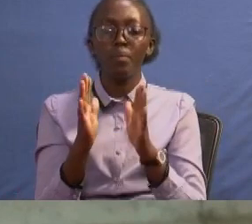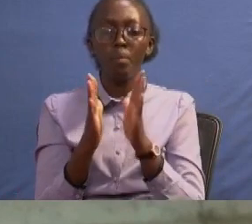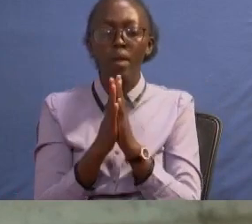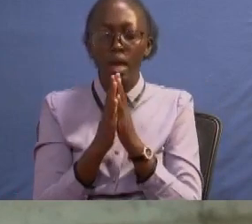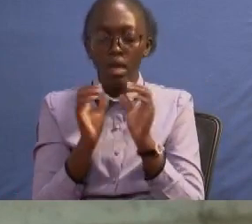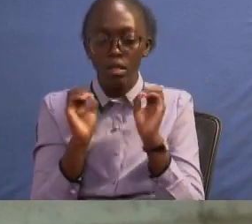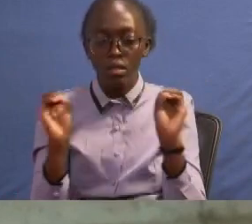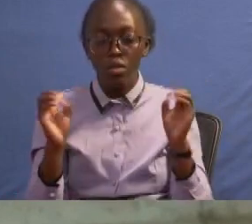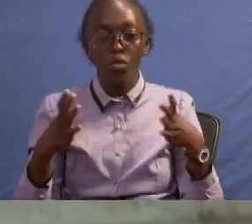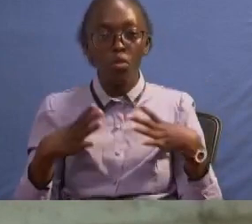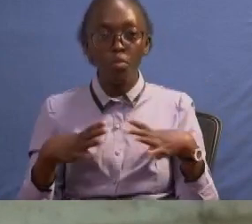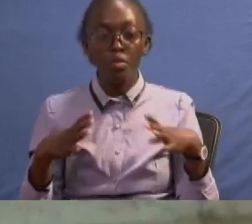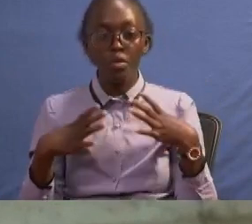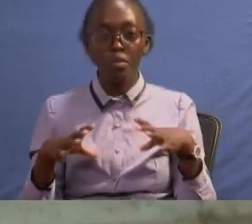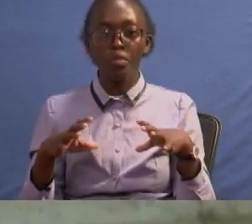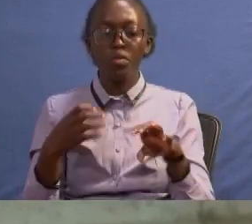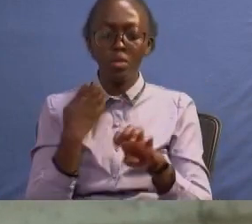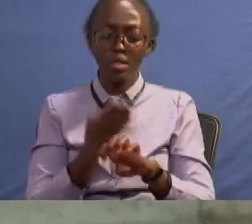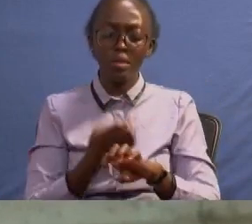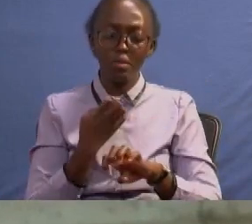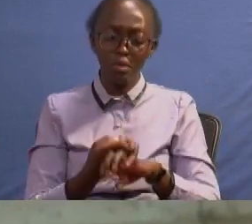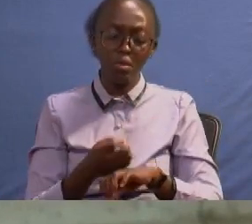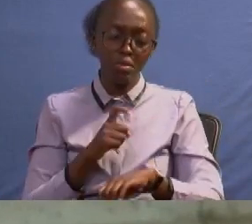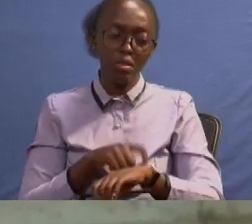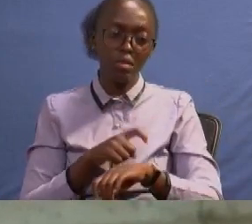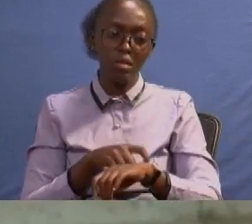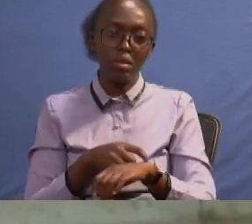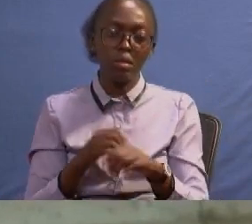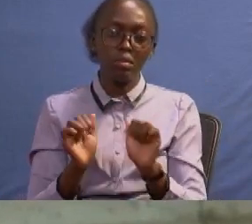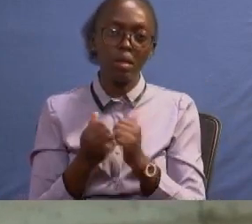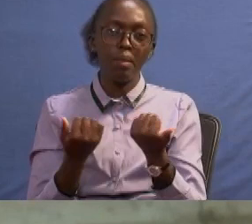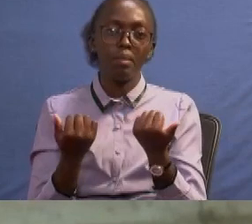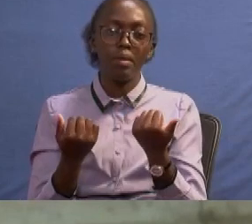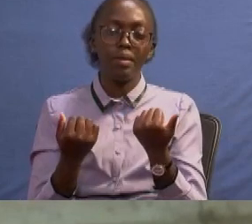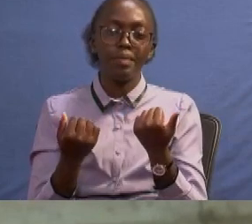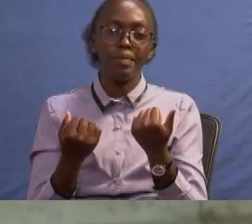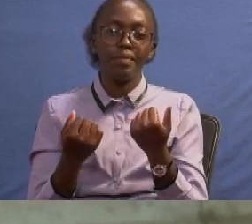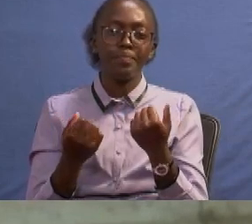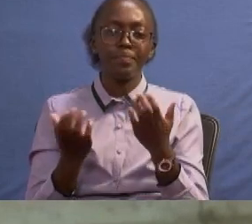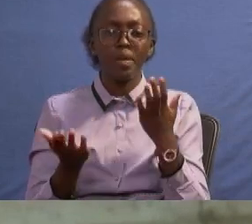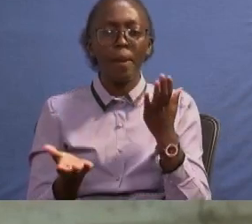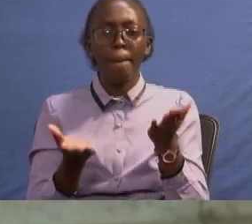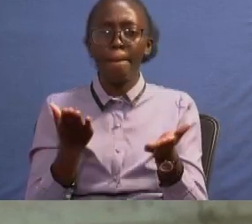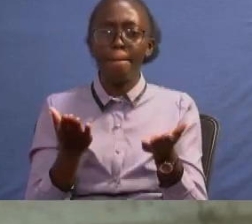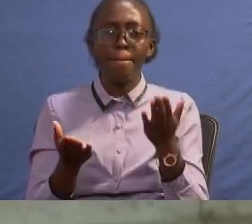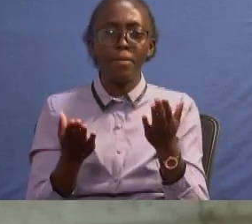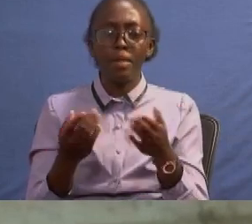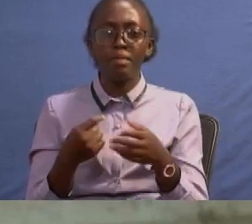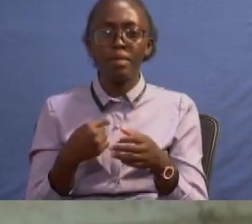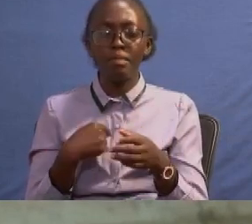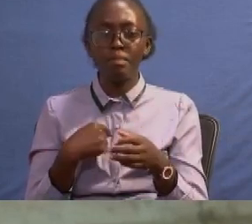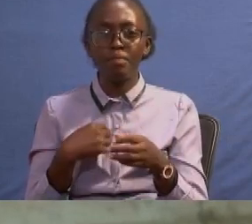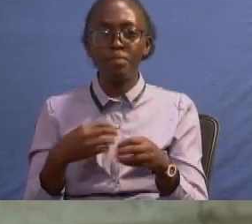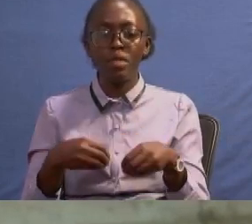find themselves in very difficult positions, because perhaps I should refer you